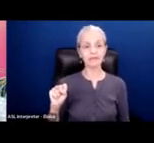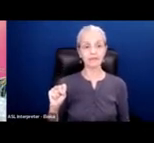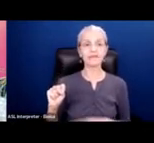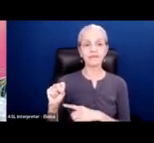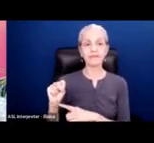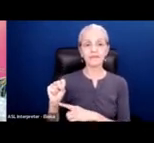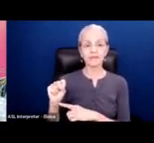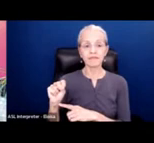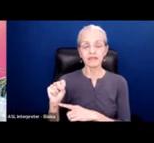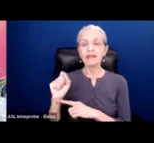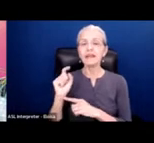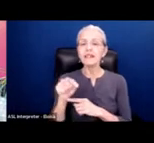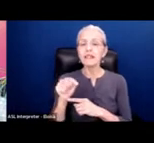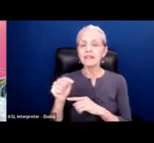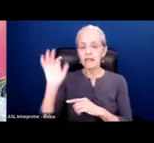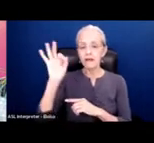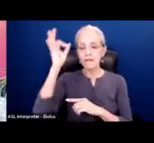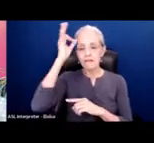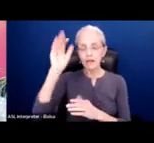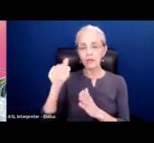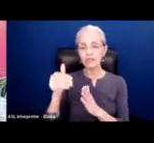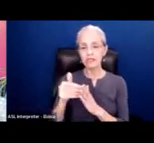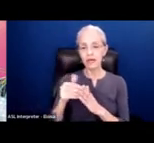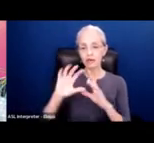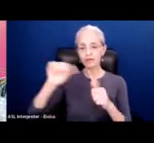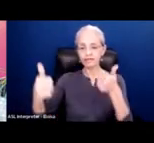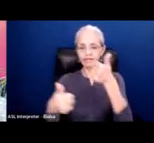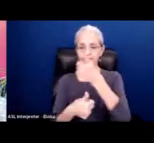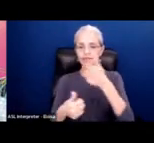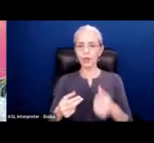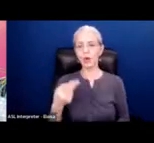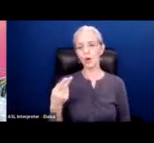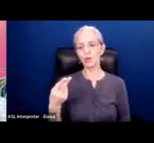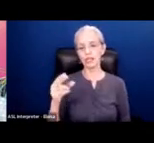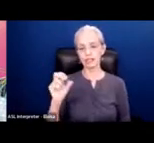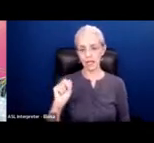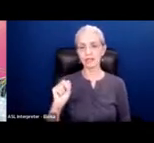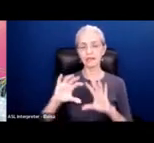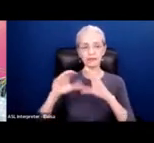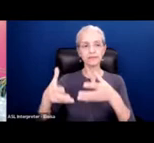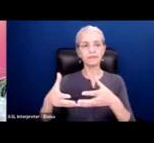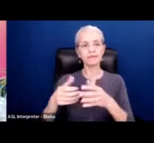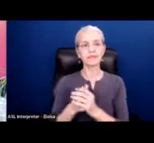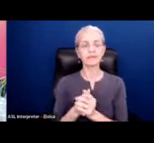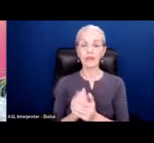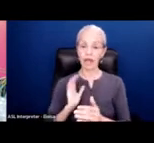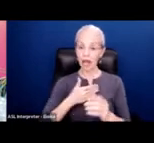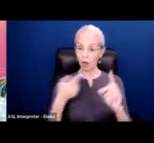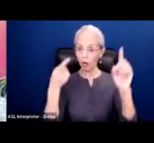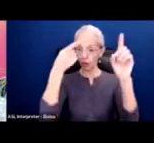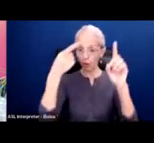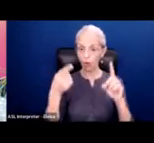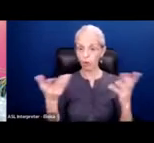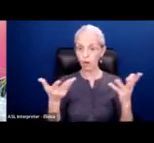and Systems, we are a federal center housed at the Human Services Research Institute. And our goal as a center is